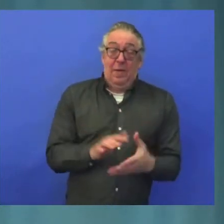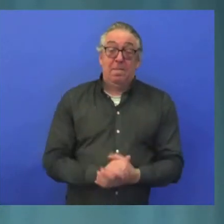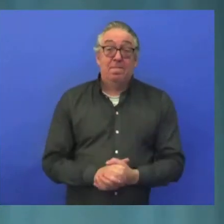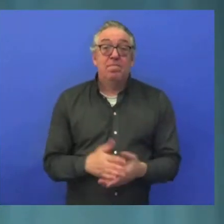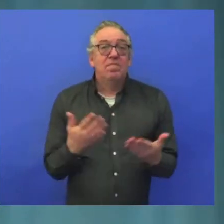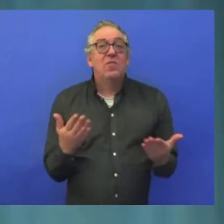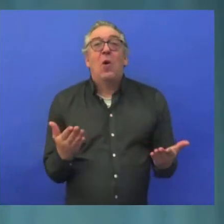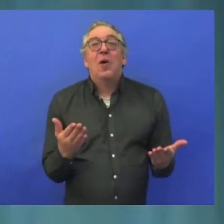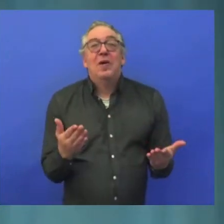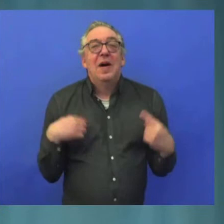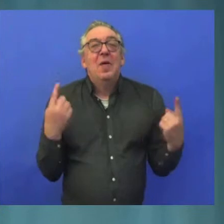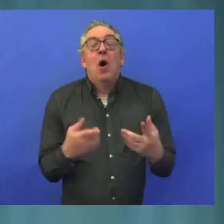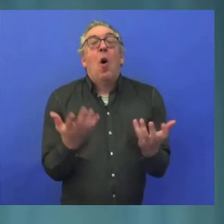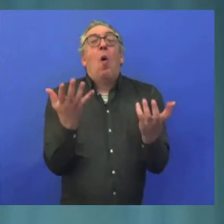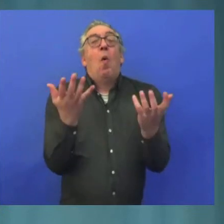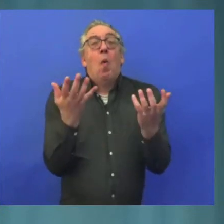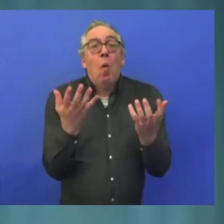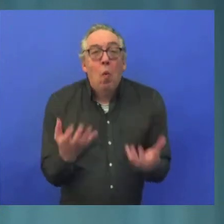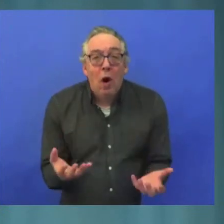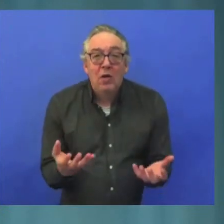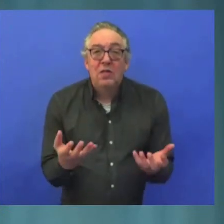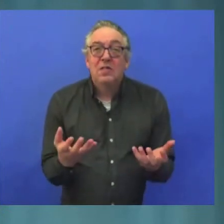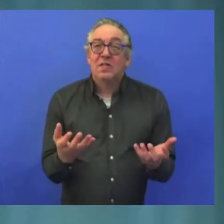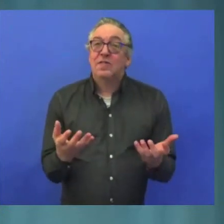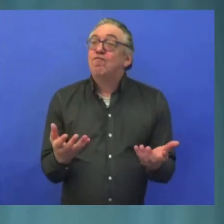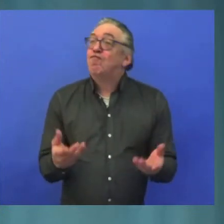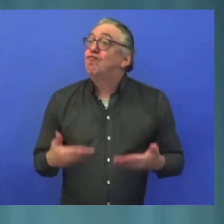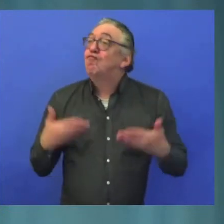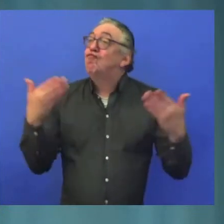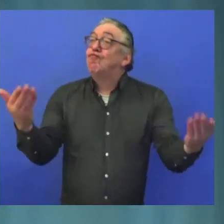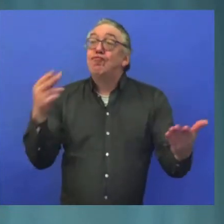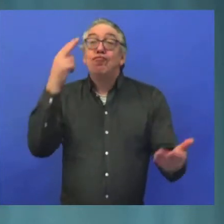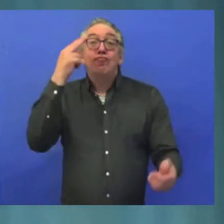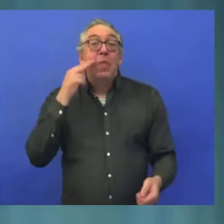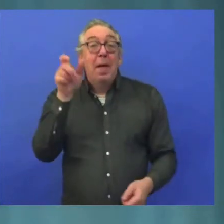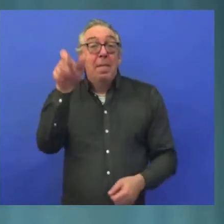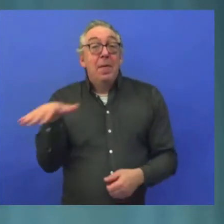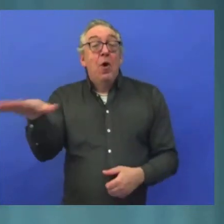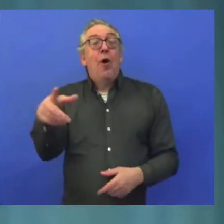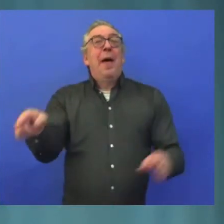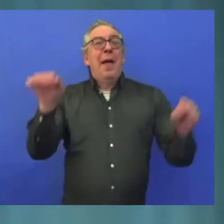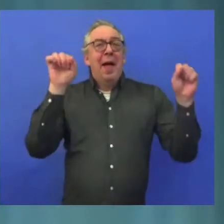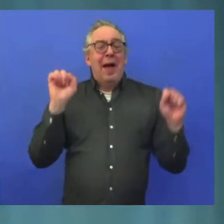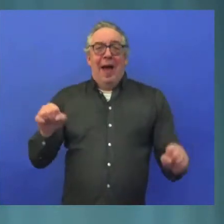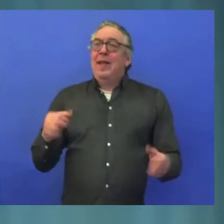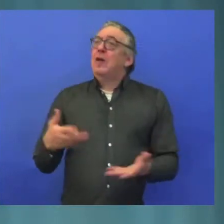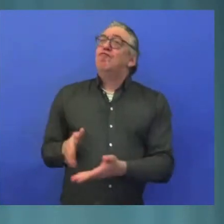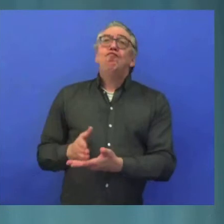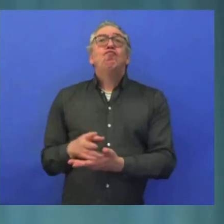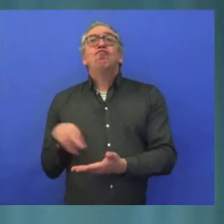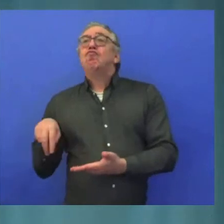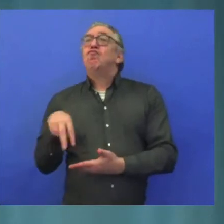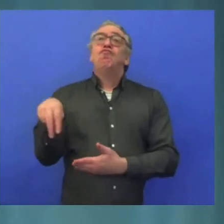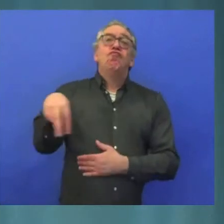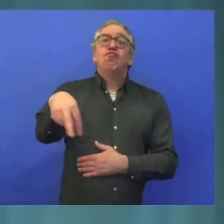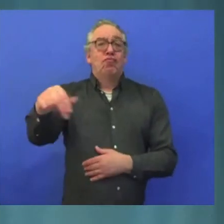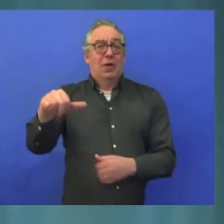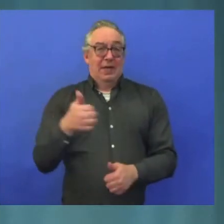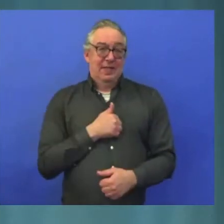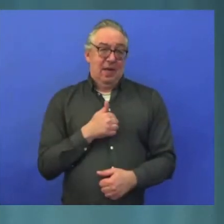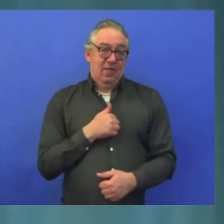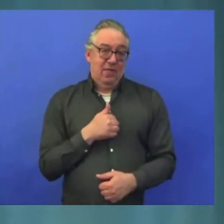to go their ways. This is also the motivation for me to work together in